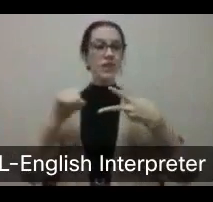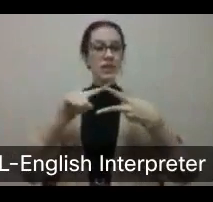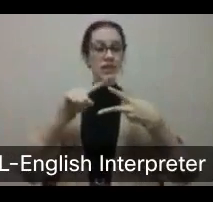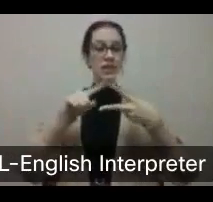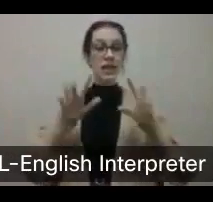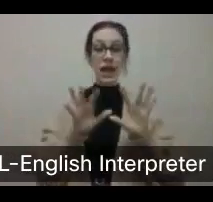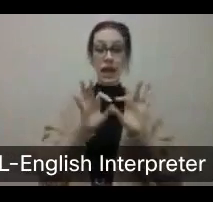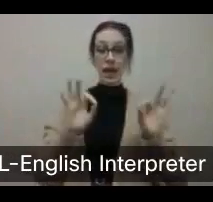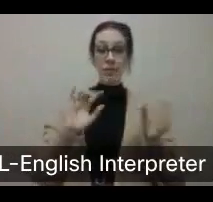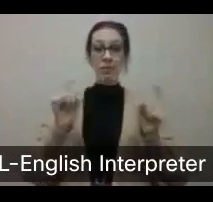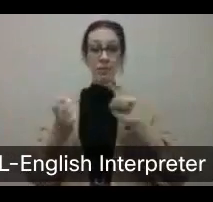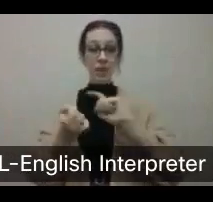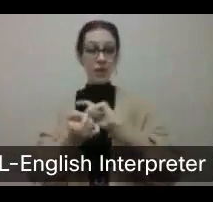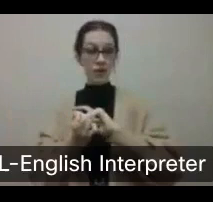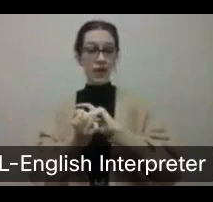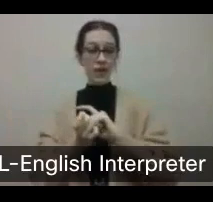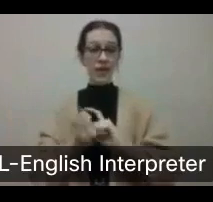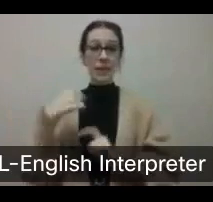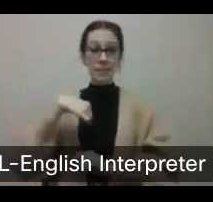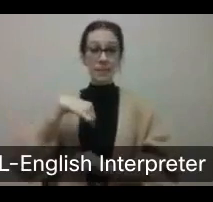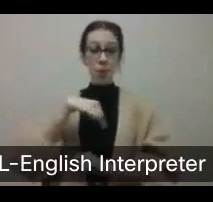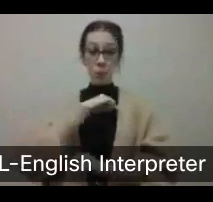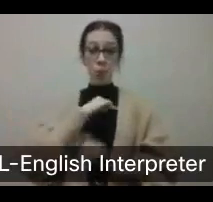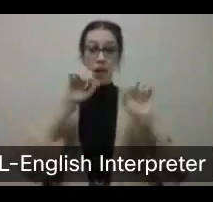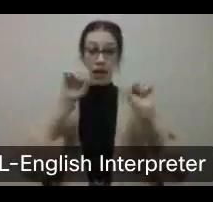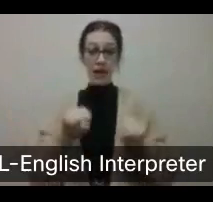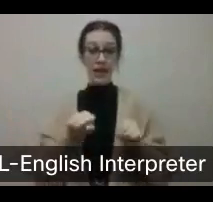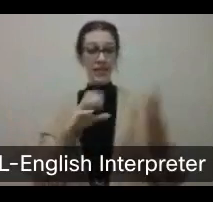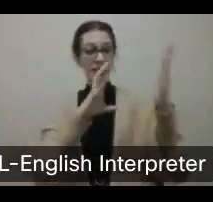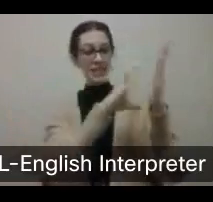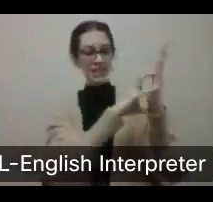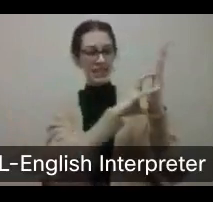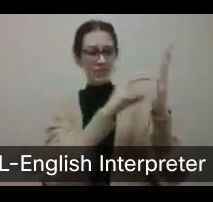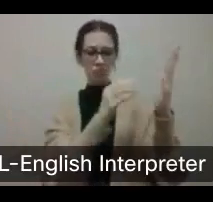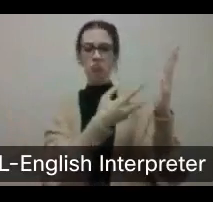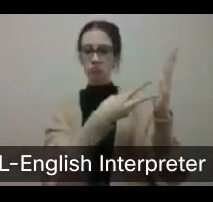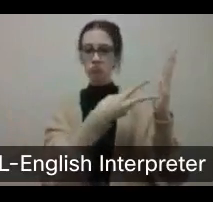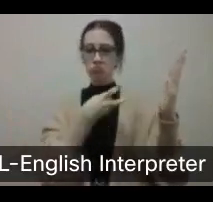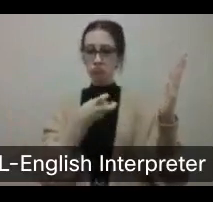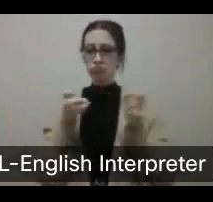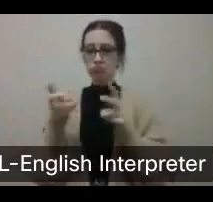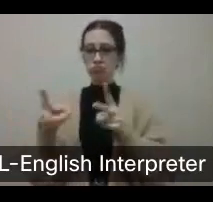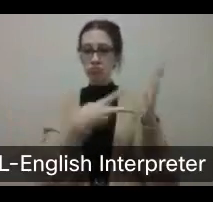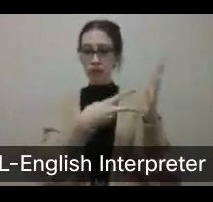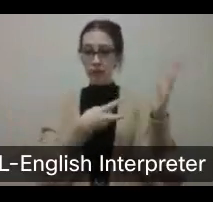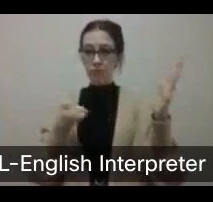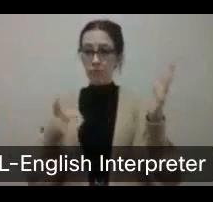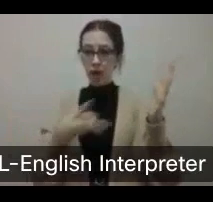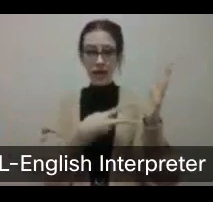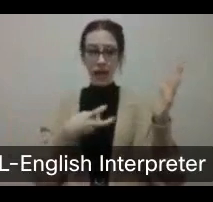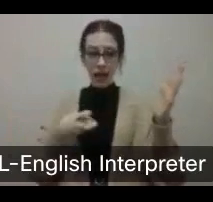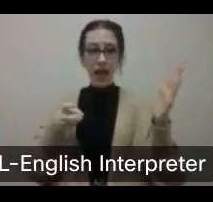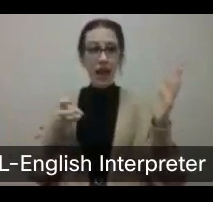paraphrasing allows us to take chunks of text from a source and simplify complex ideas or vocabulary to fit